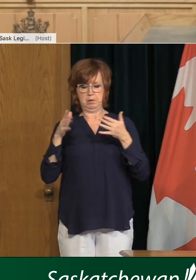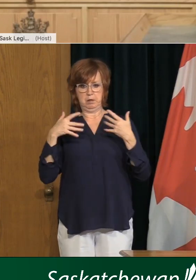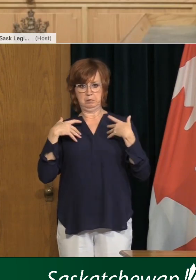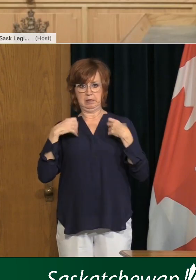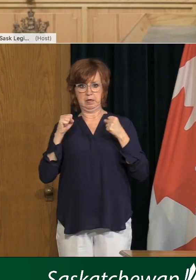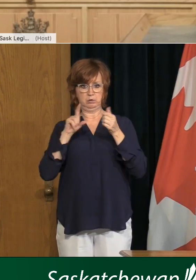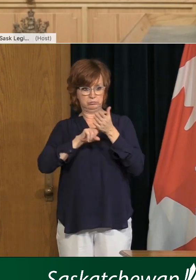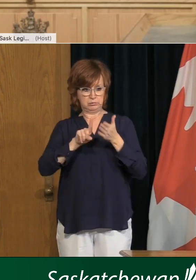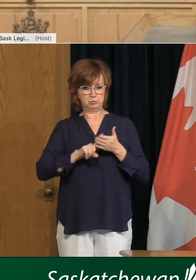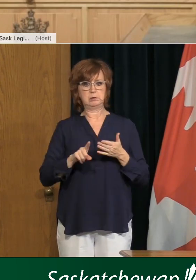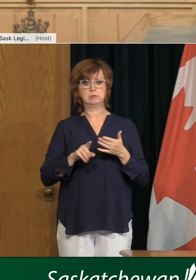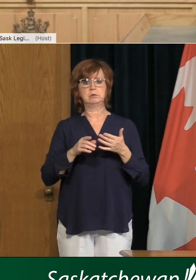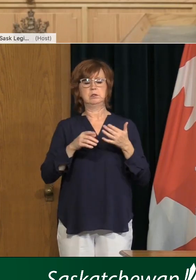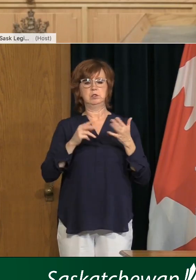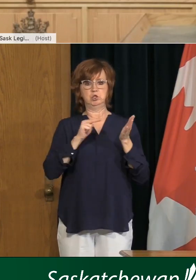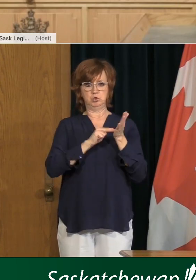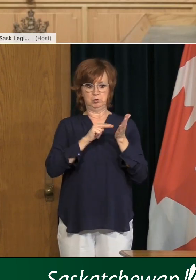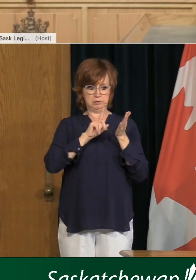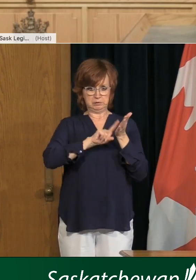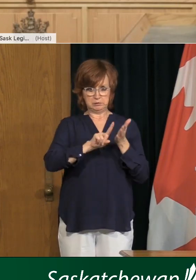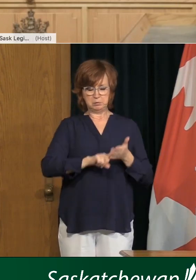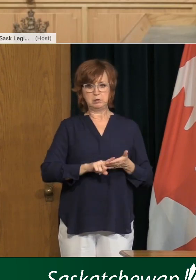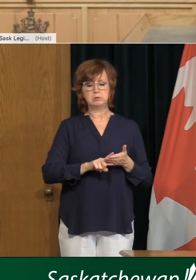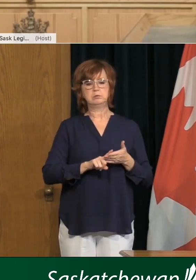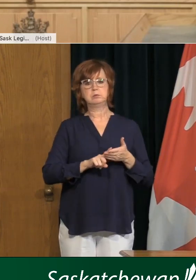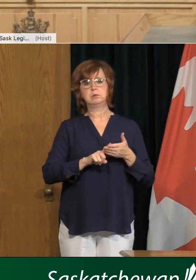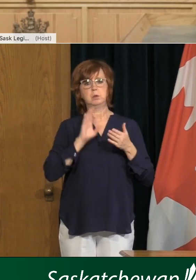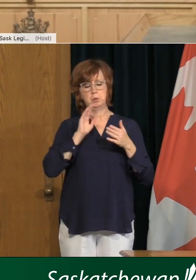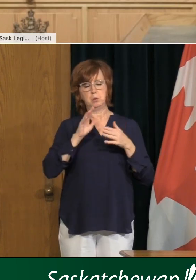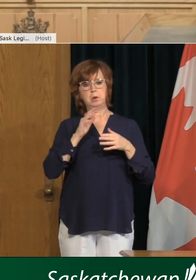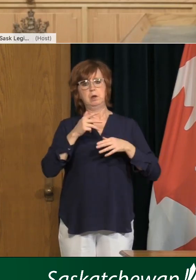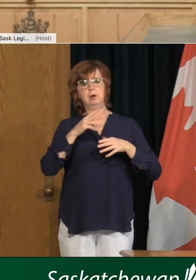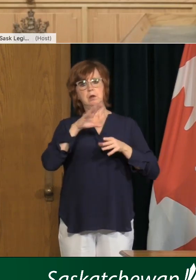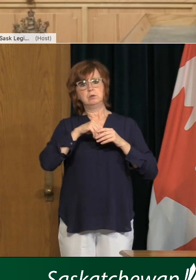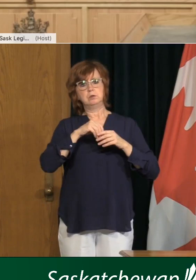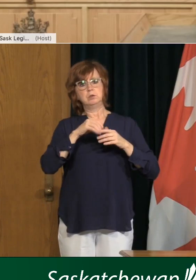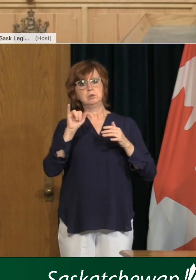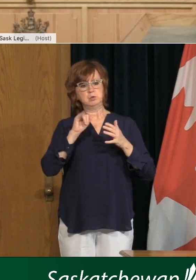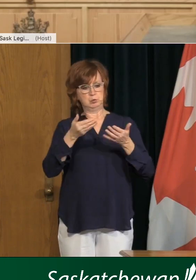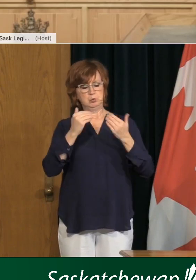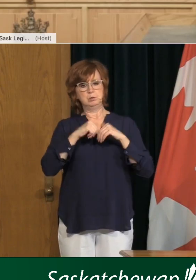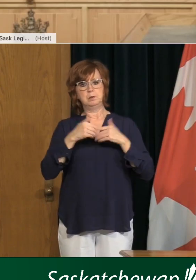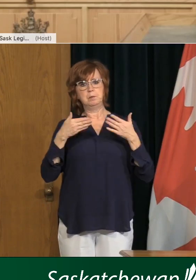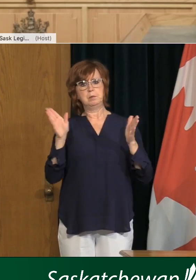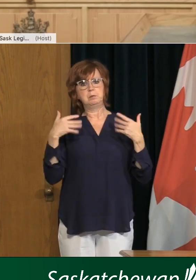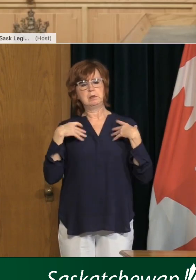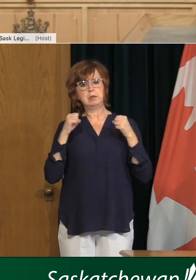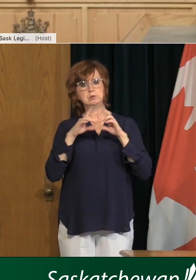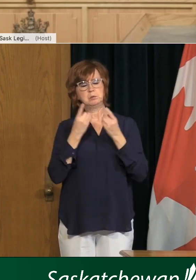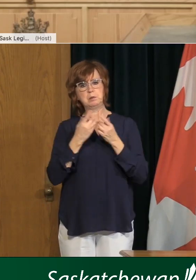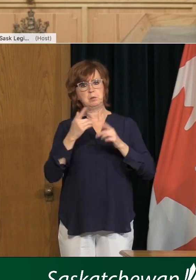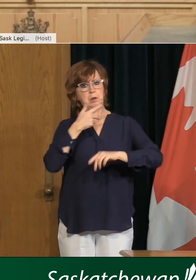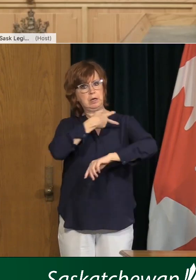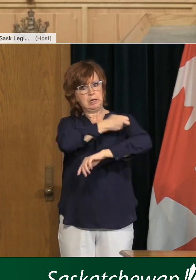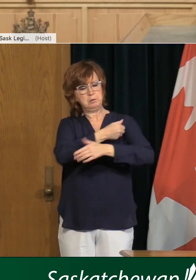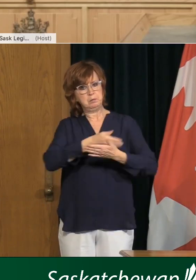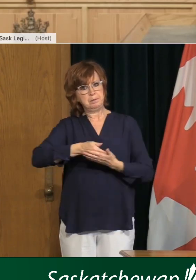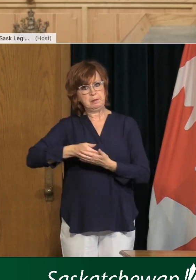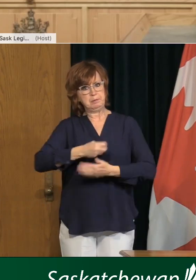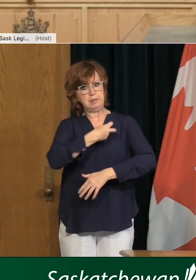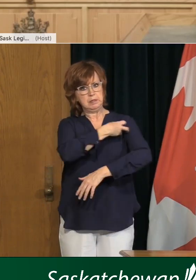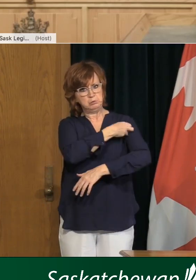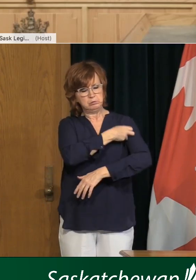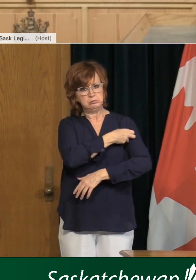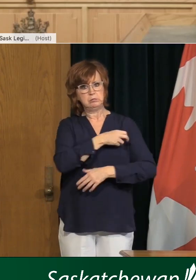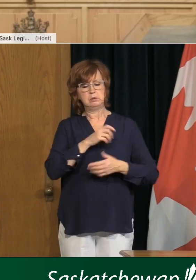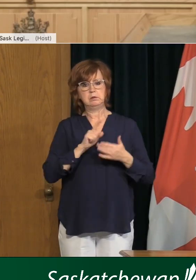also be expanded to include all routine immunizations and an increase in inspections of long-term